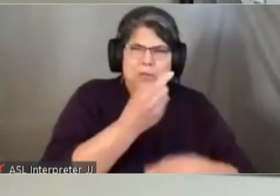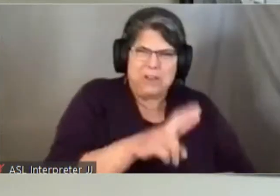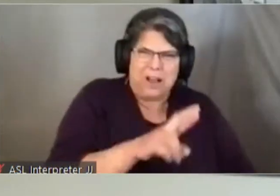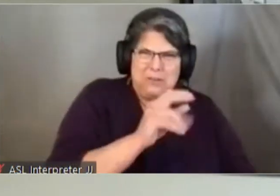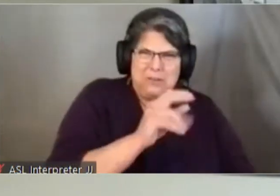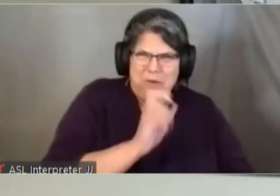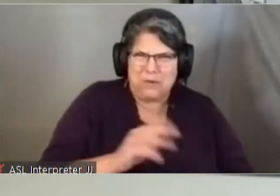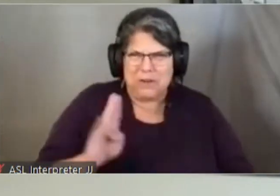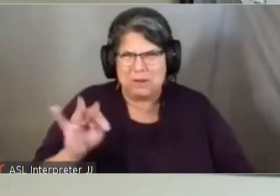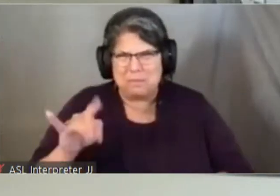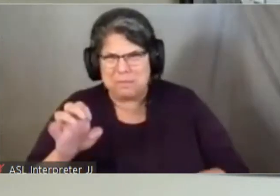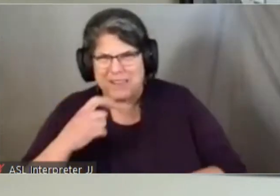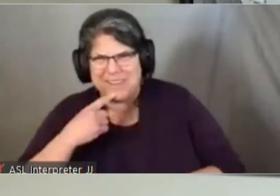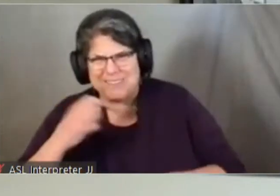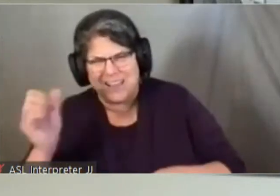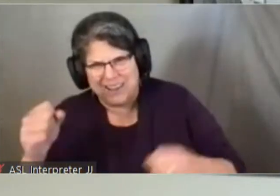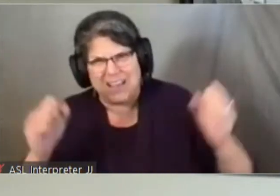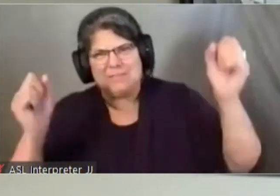Coren. Okay, so